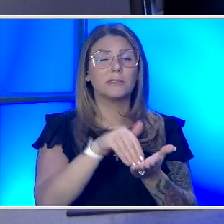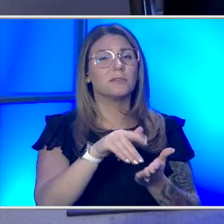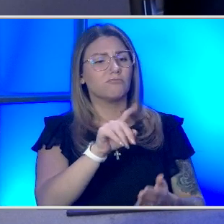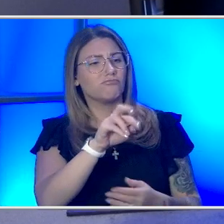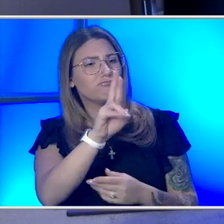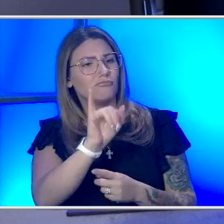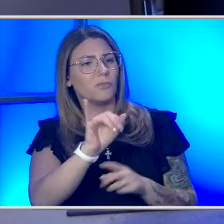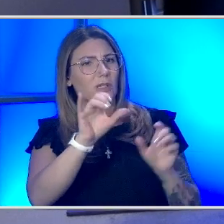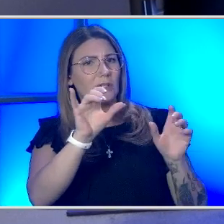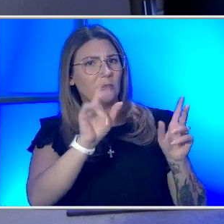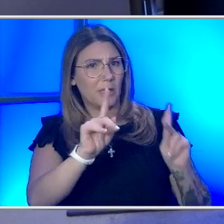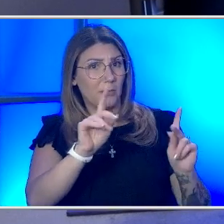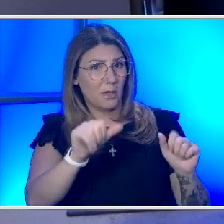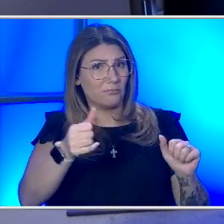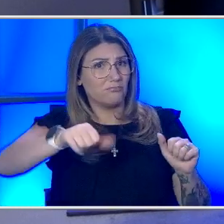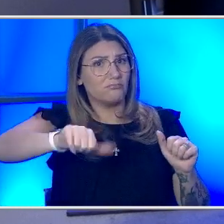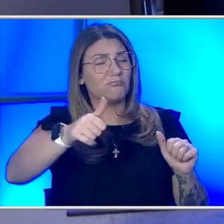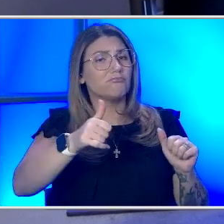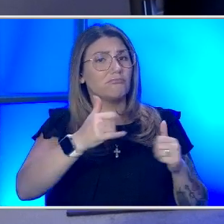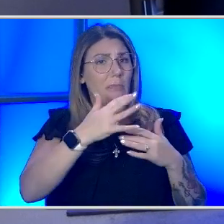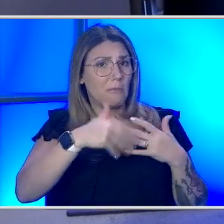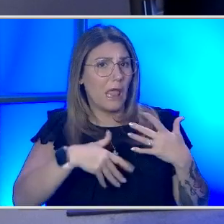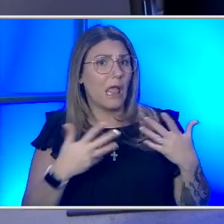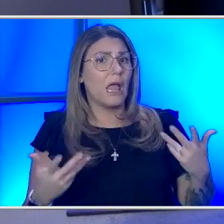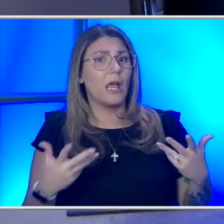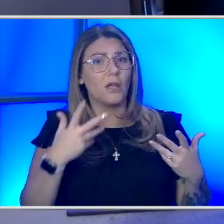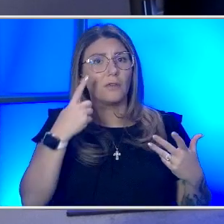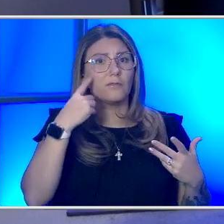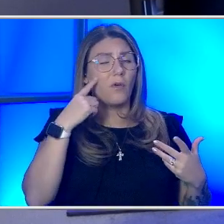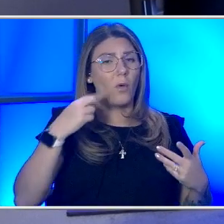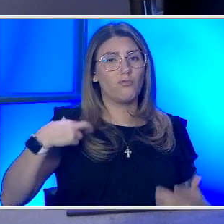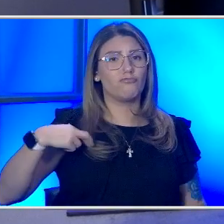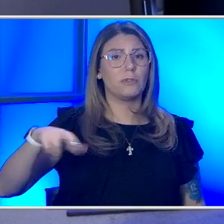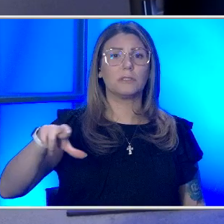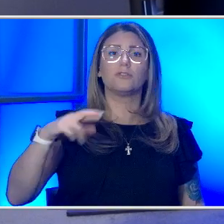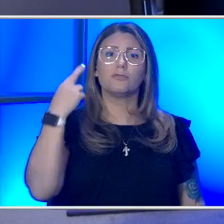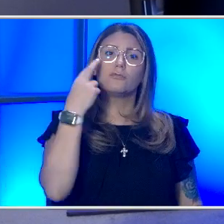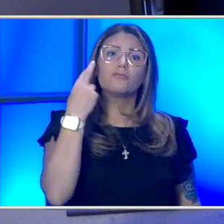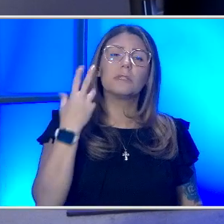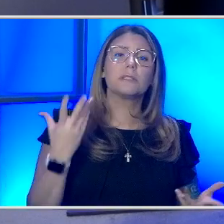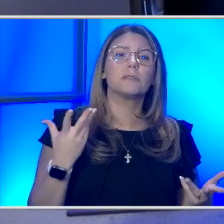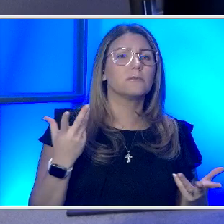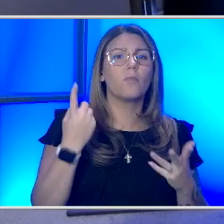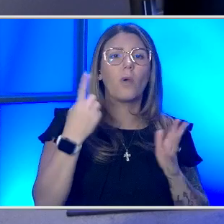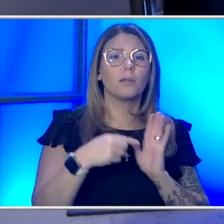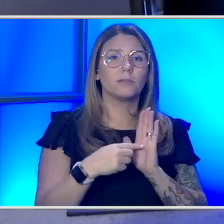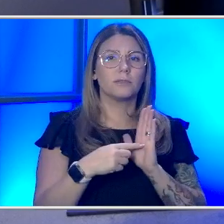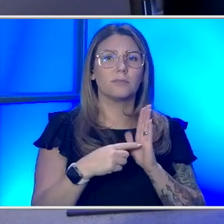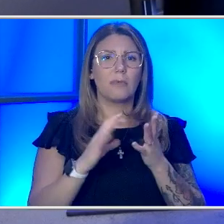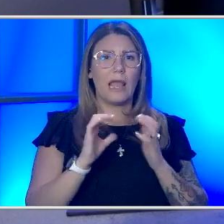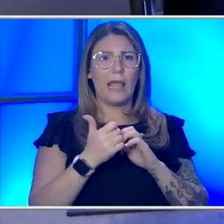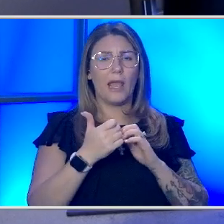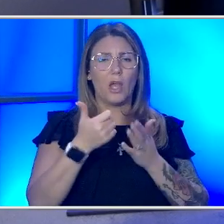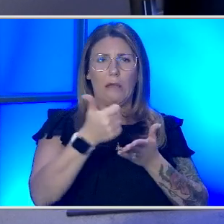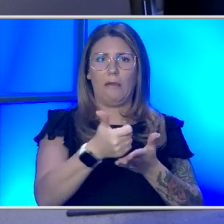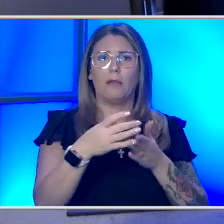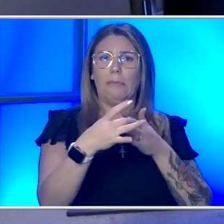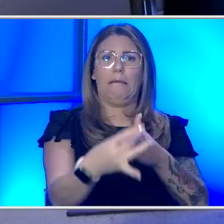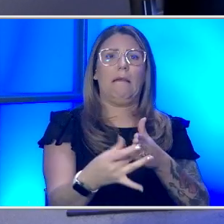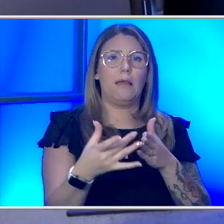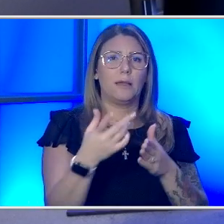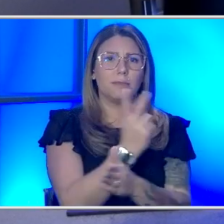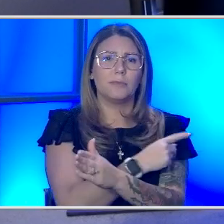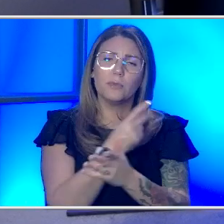blood products if for religious reasons, let's say, for one example. How do you help guide patients through that? And I know you both kind of